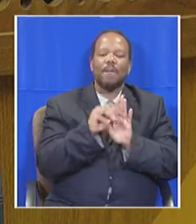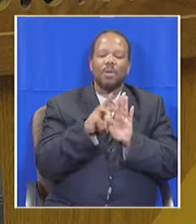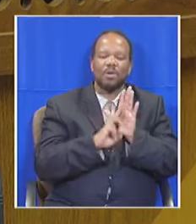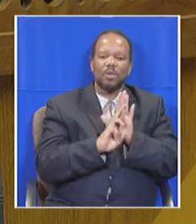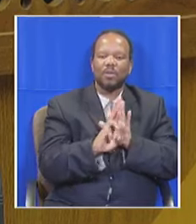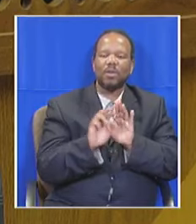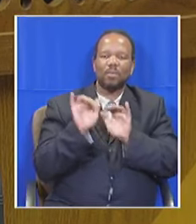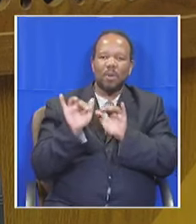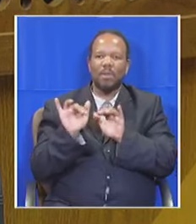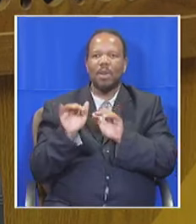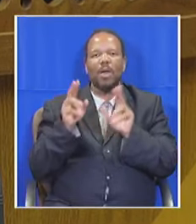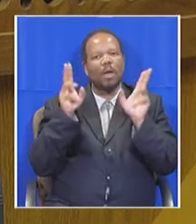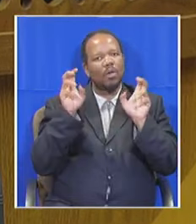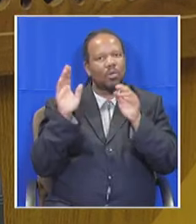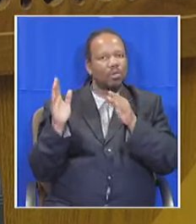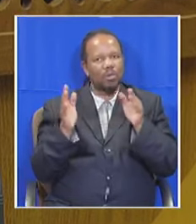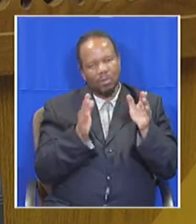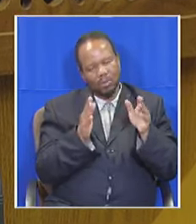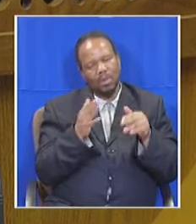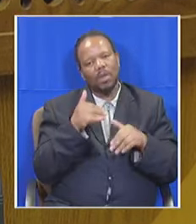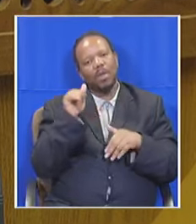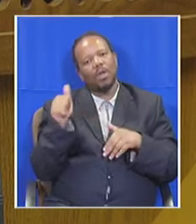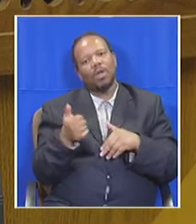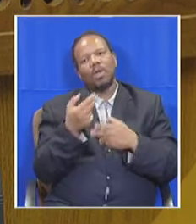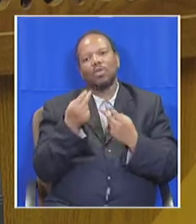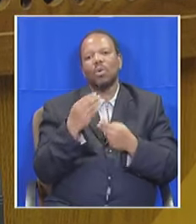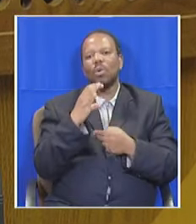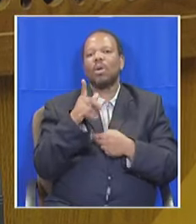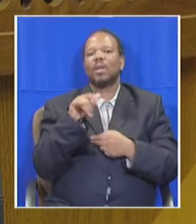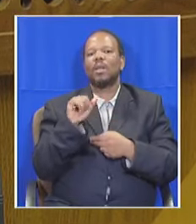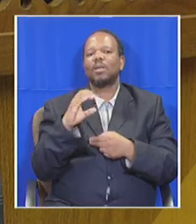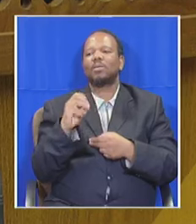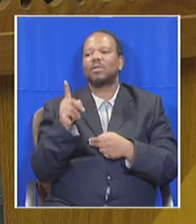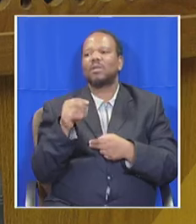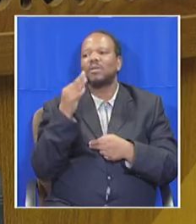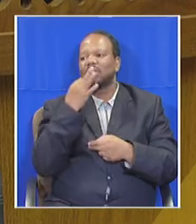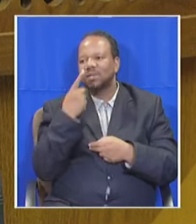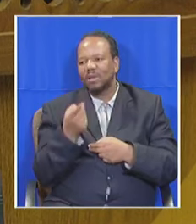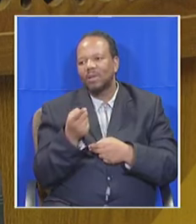quote. In the new Clicks judgment, Judge Sachs wrote,